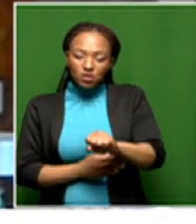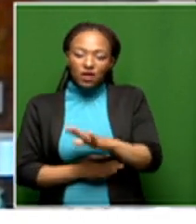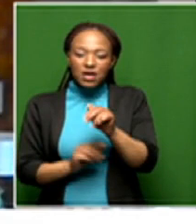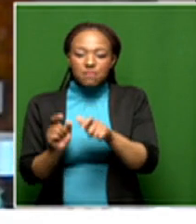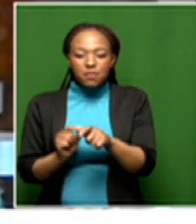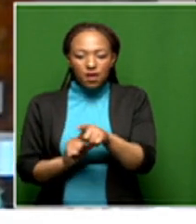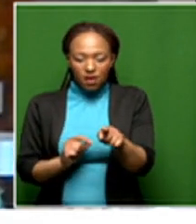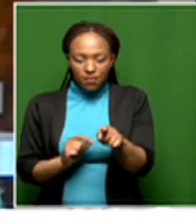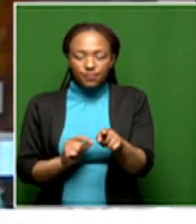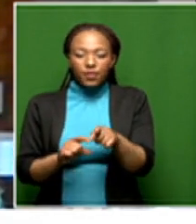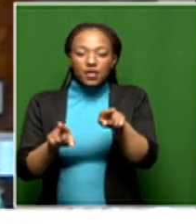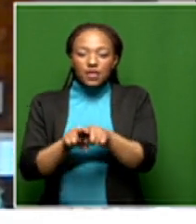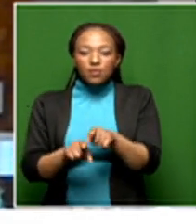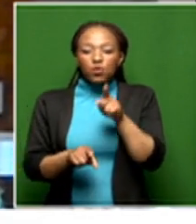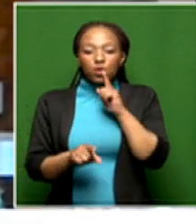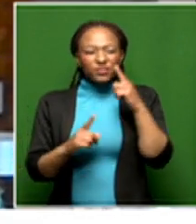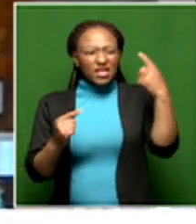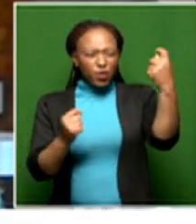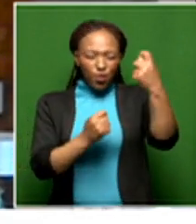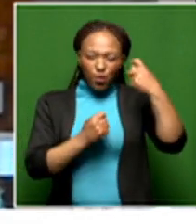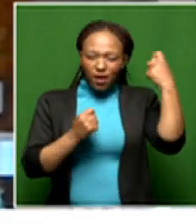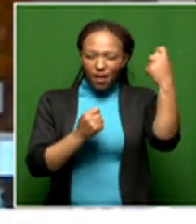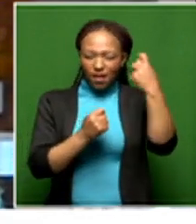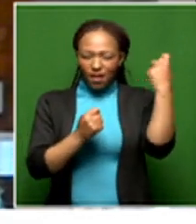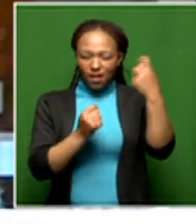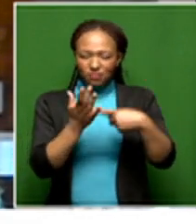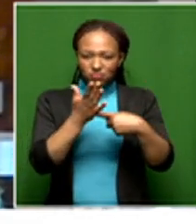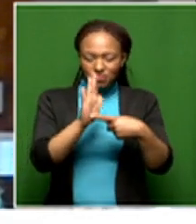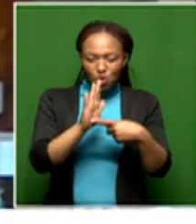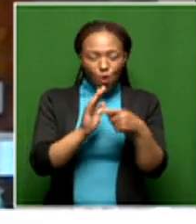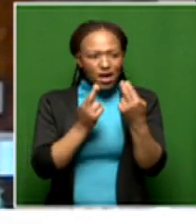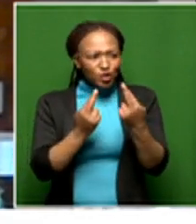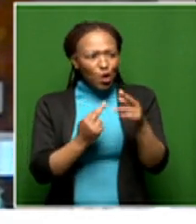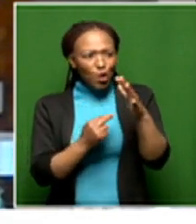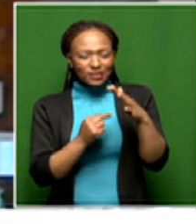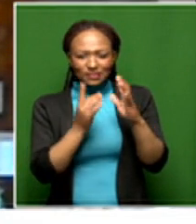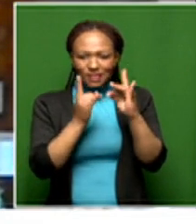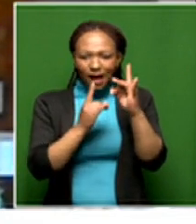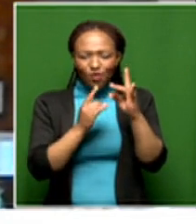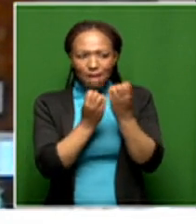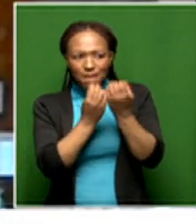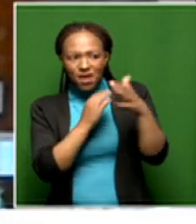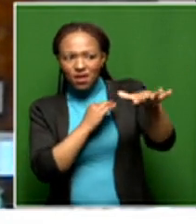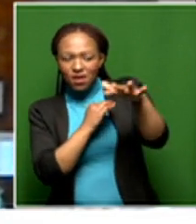also highlighting those rural hidden gems, as it were, so that they